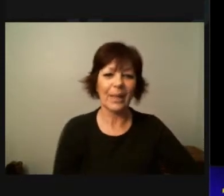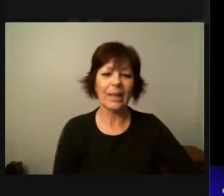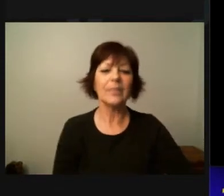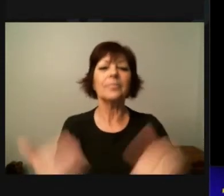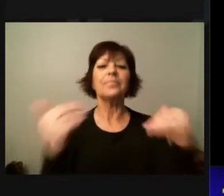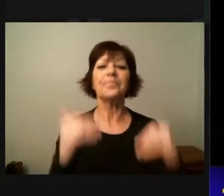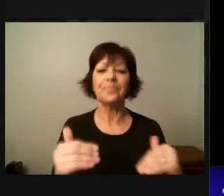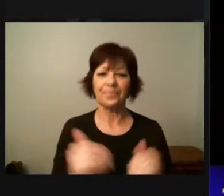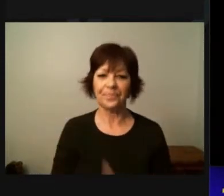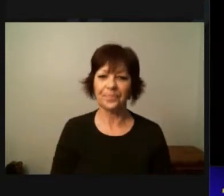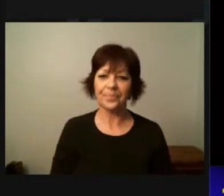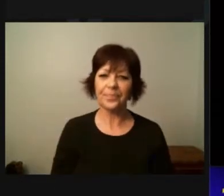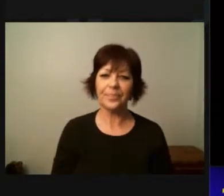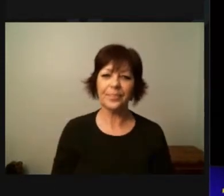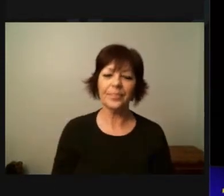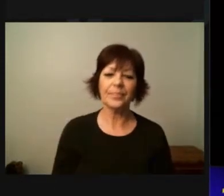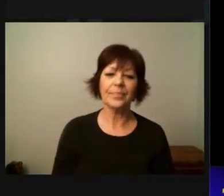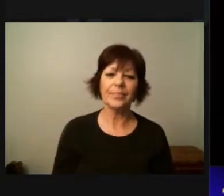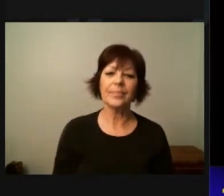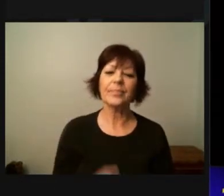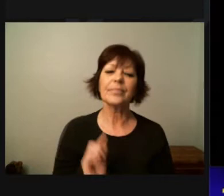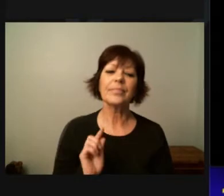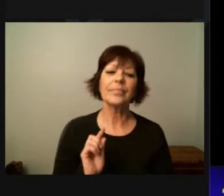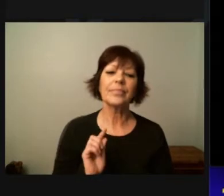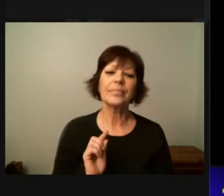Next slide, please.